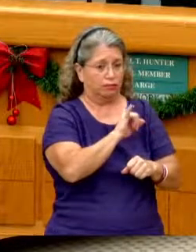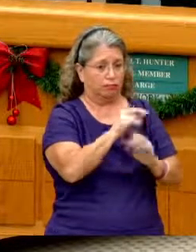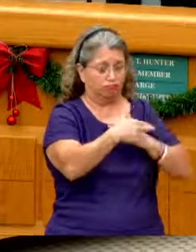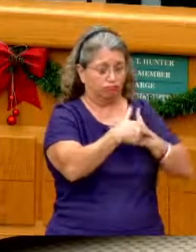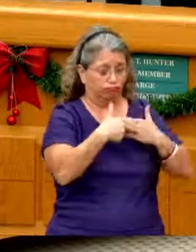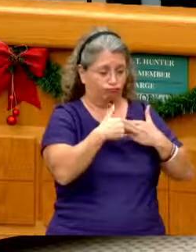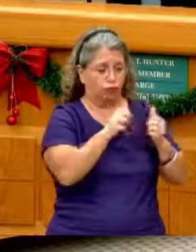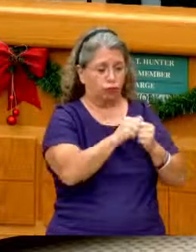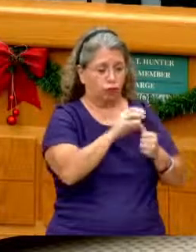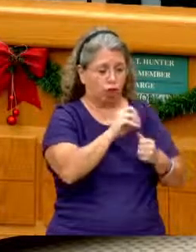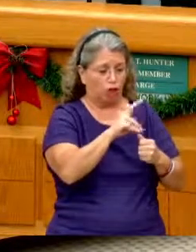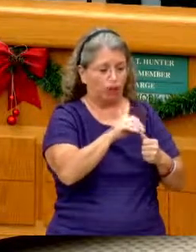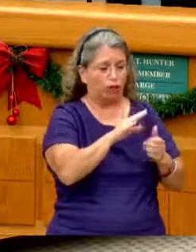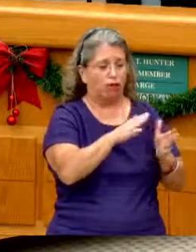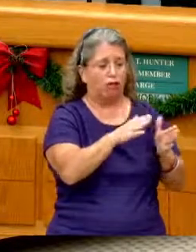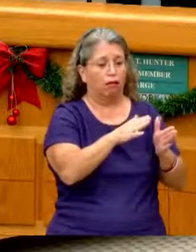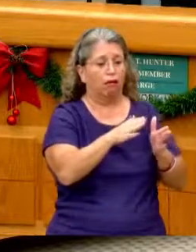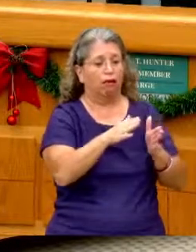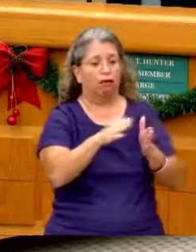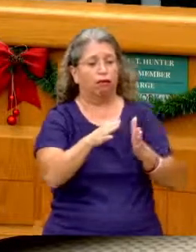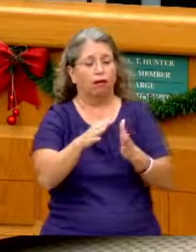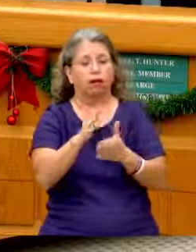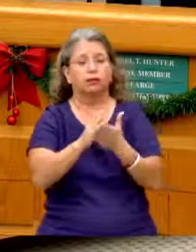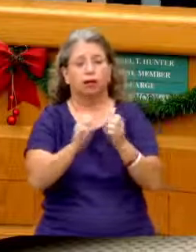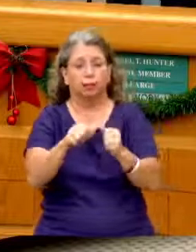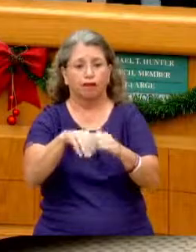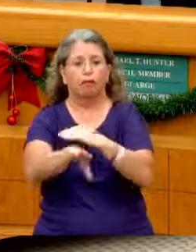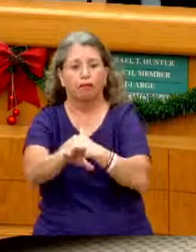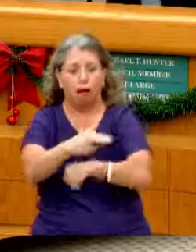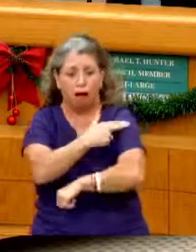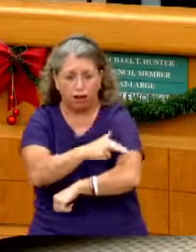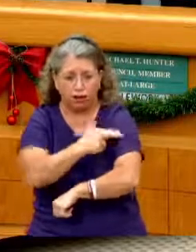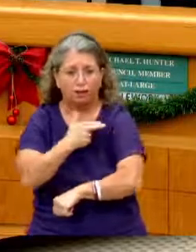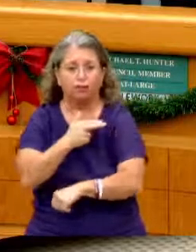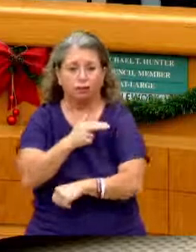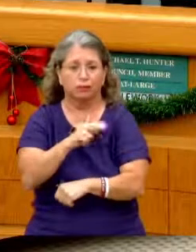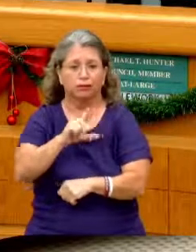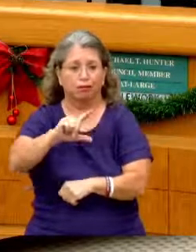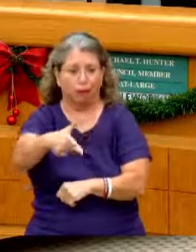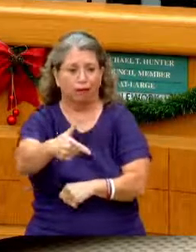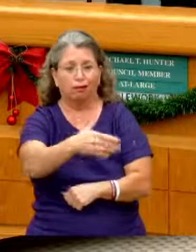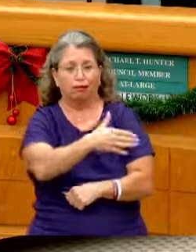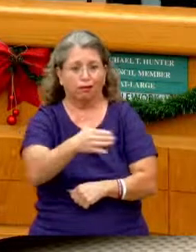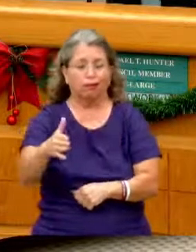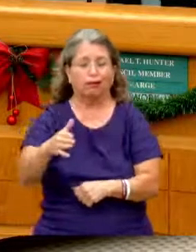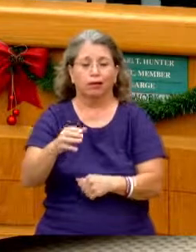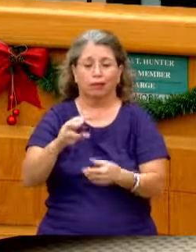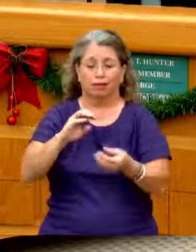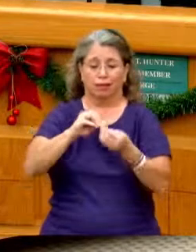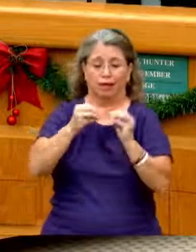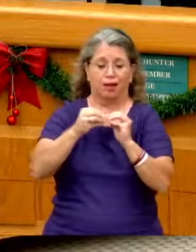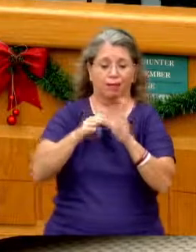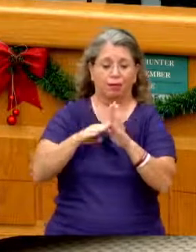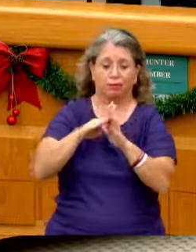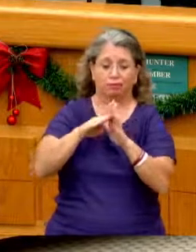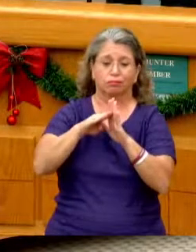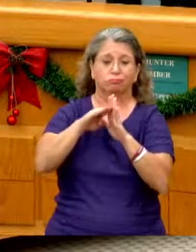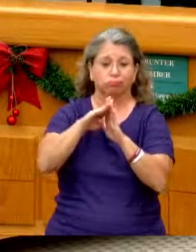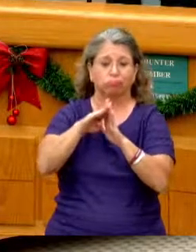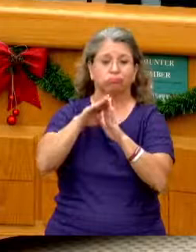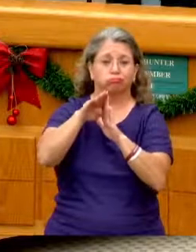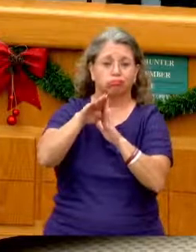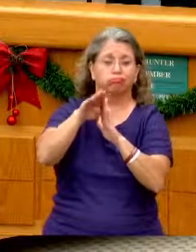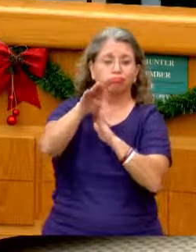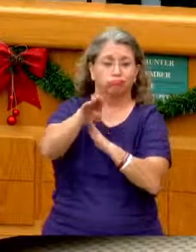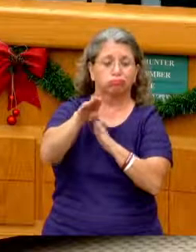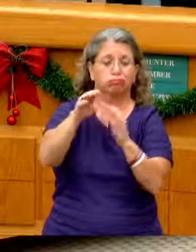going higher and higher. It's at 168. The hospitalizations, patients with COVID-19 currently here in